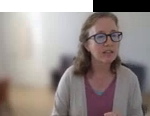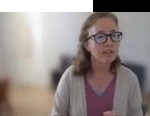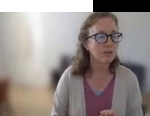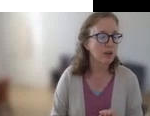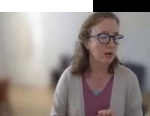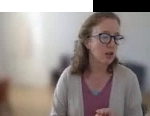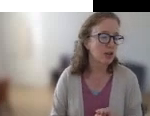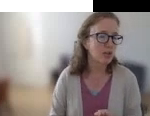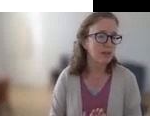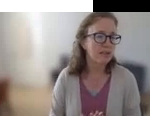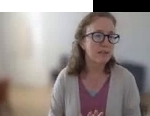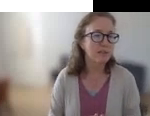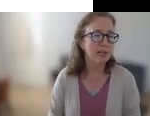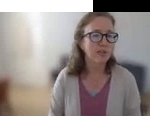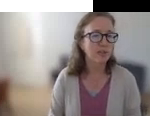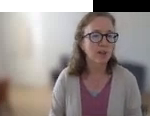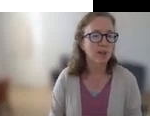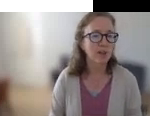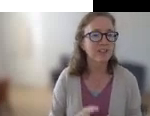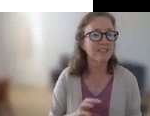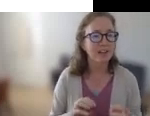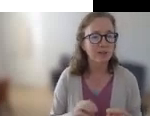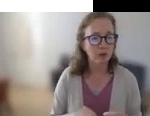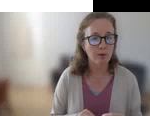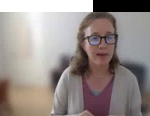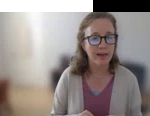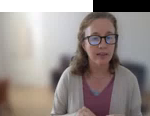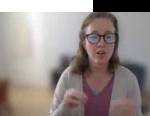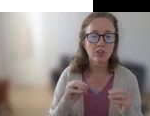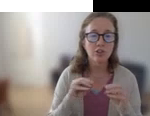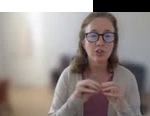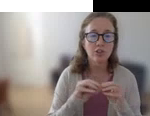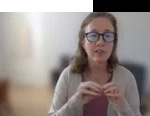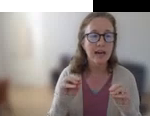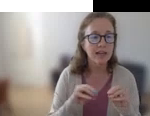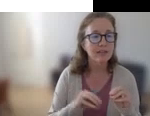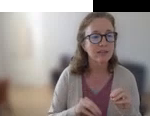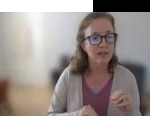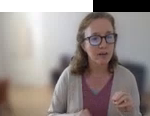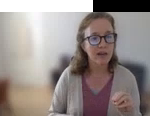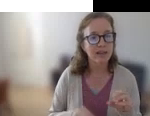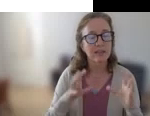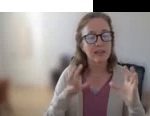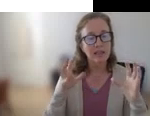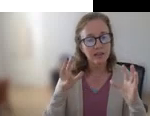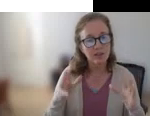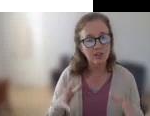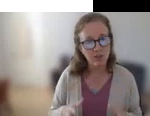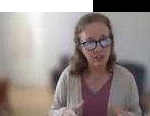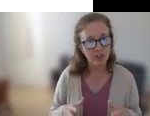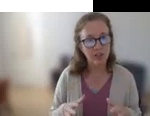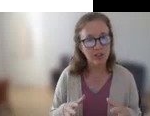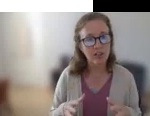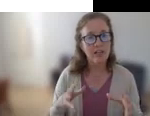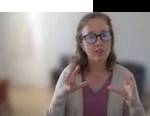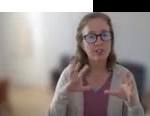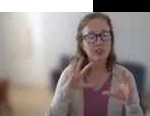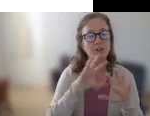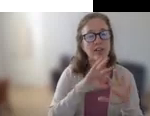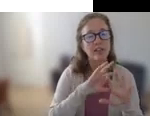thing that you can do is in Microsoft Word, there's style formatting. So using headings and subheadings in the